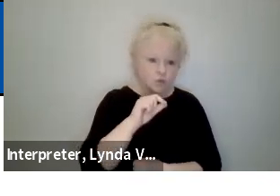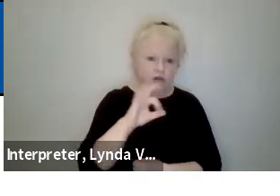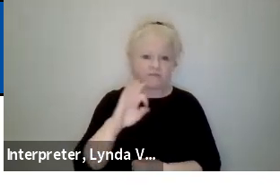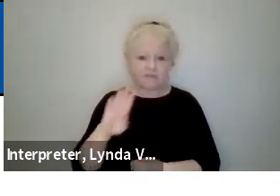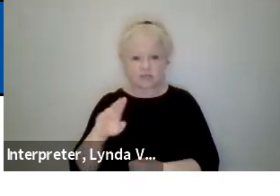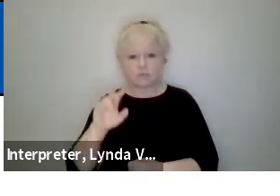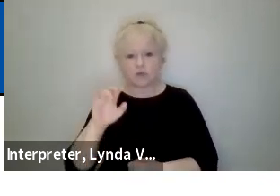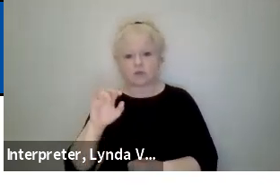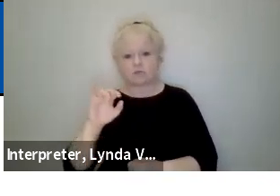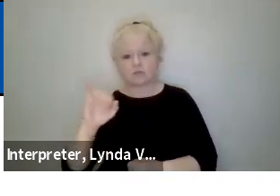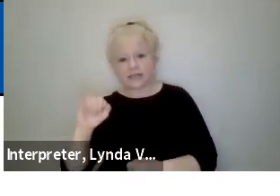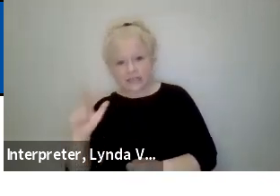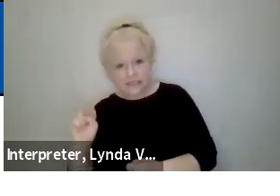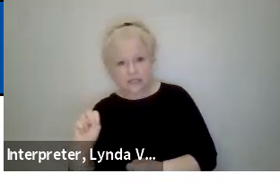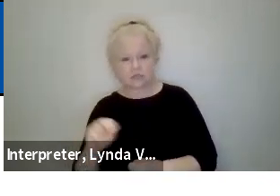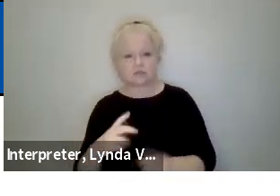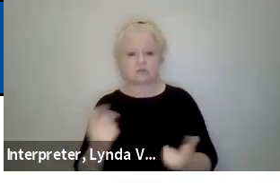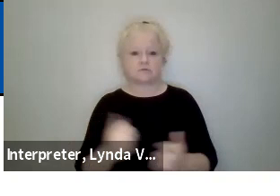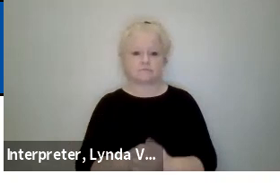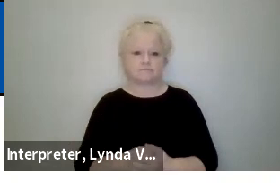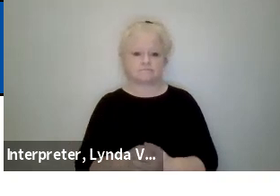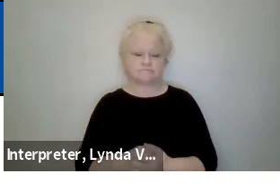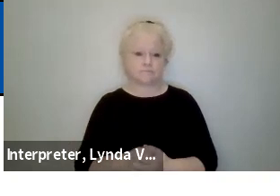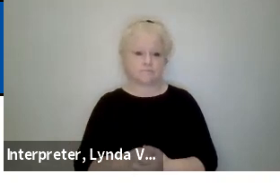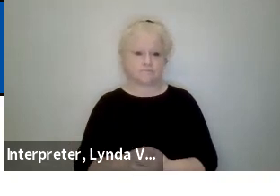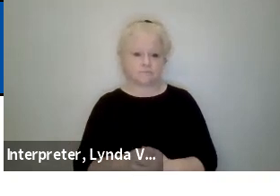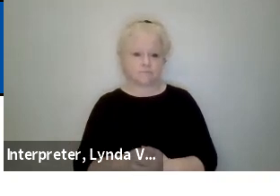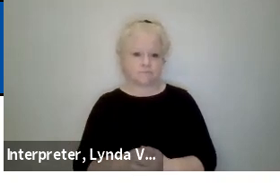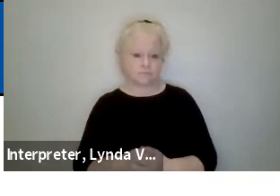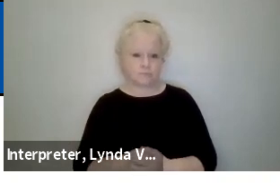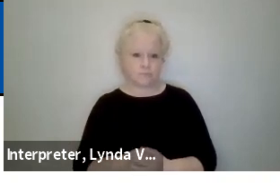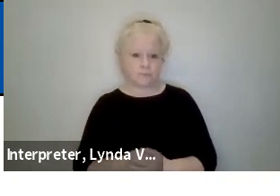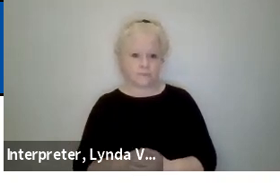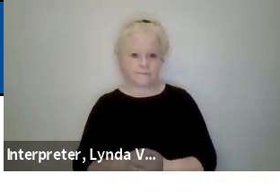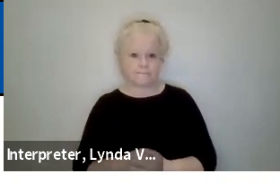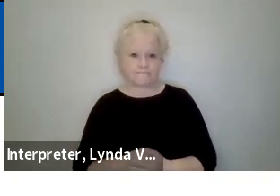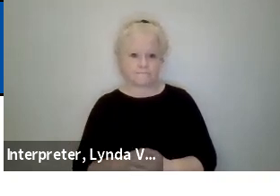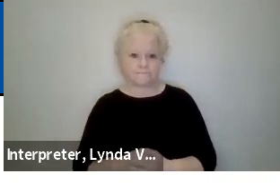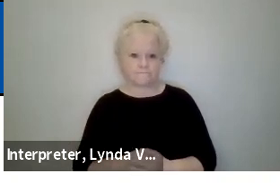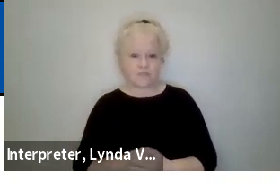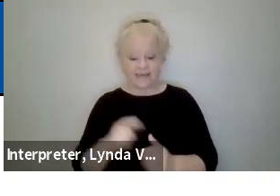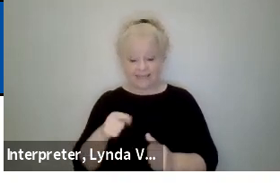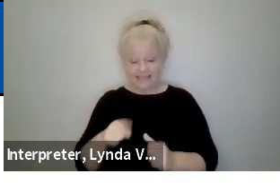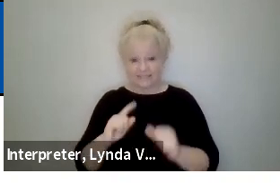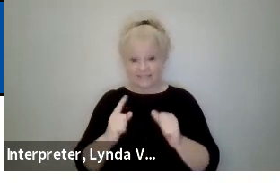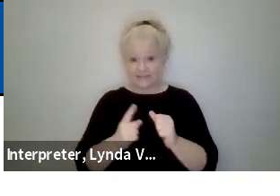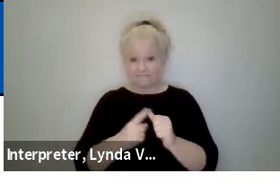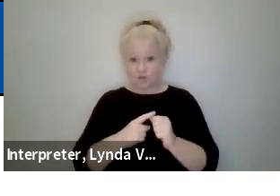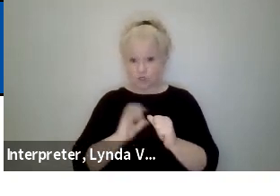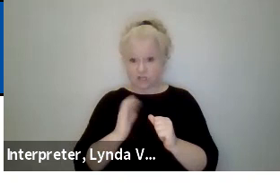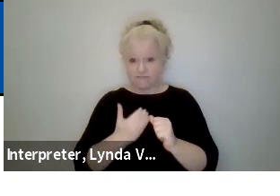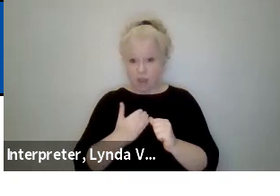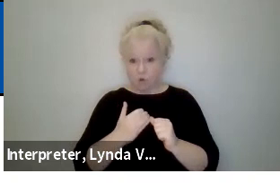LinkedIn. Connect with us there. This is the first in our series of Grantees in the Lead,